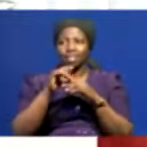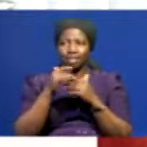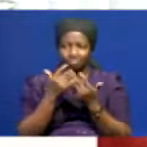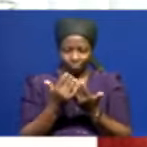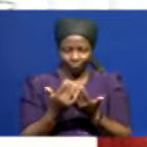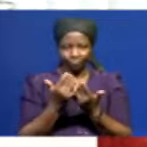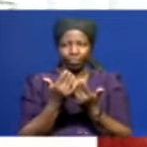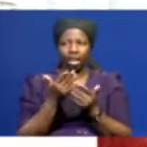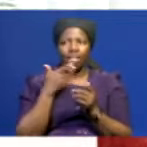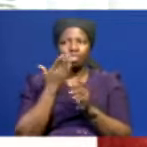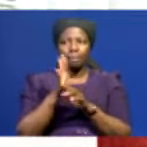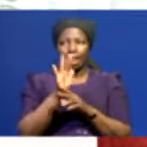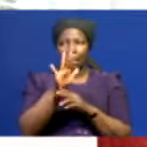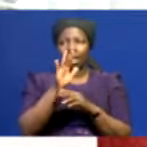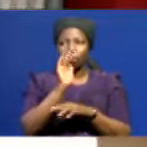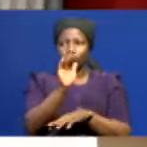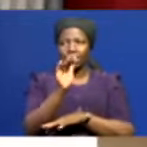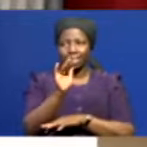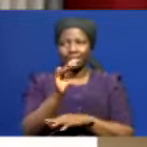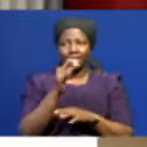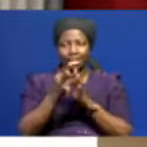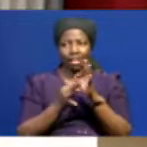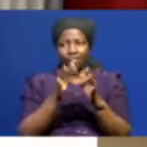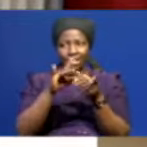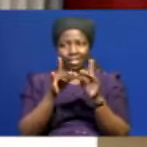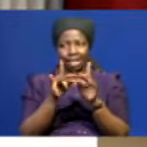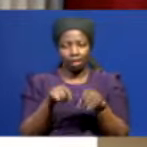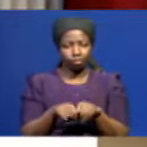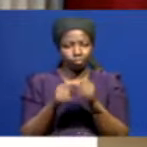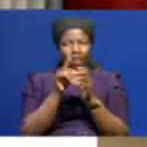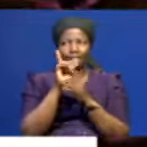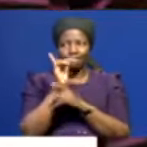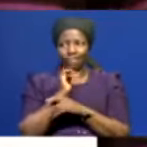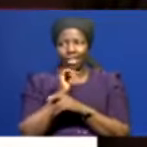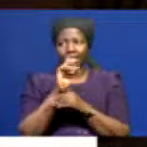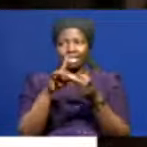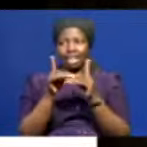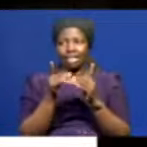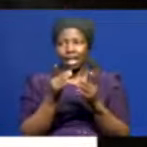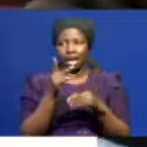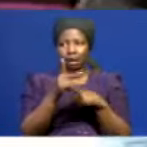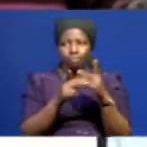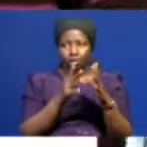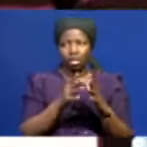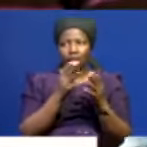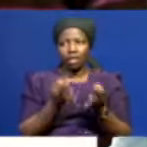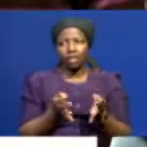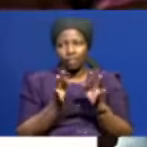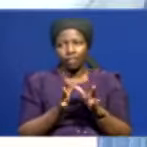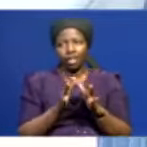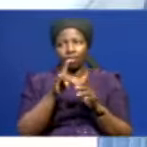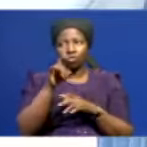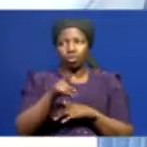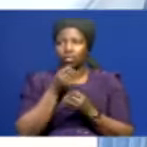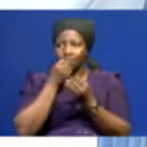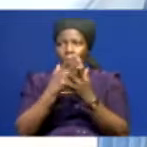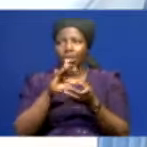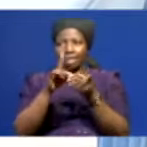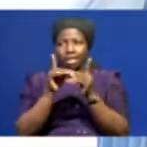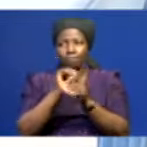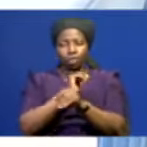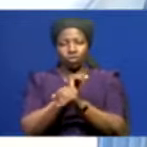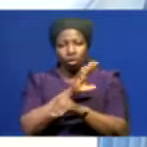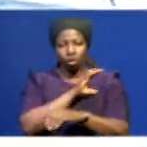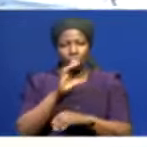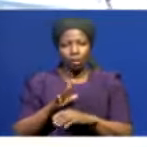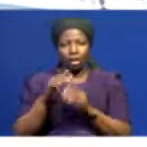case of a data breach, a data processor and controller is required to notify the Office of the Data Protection Commissioner within 72